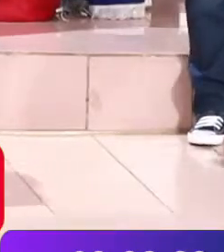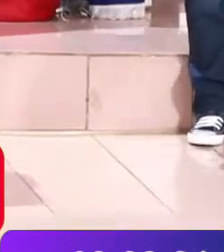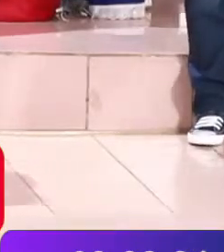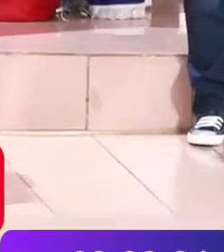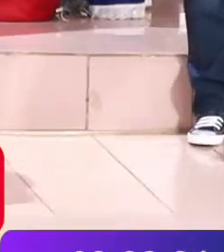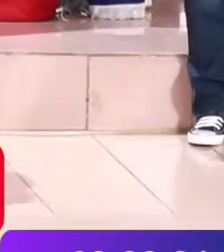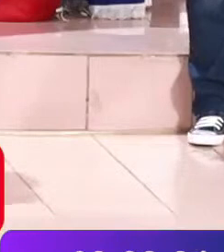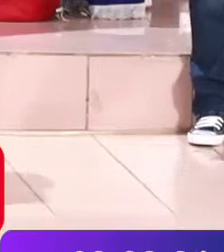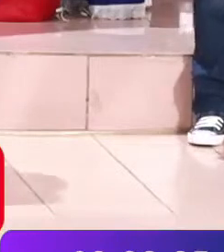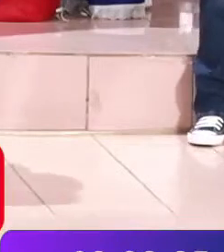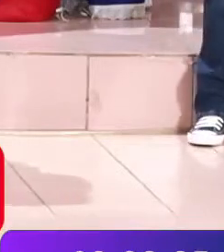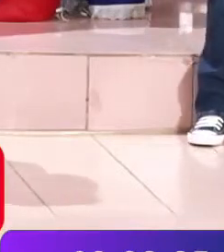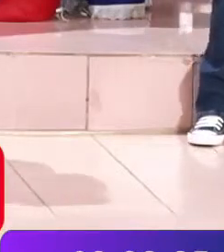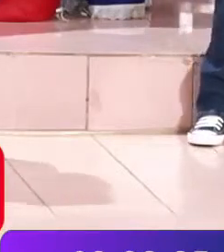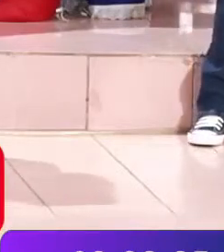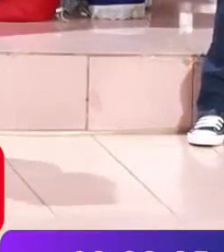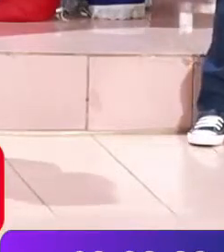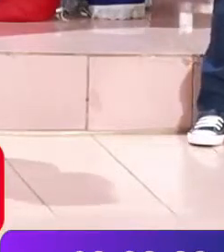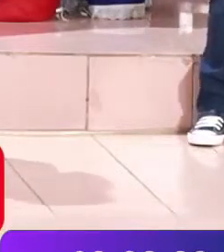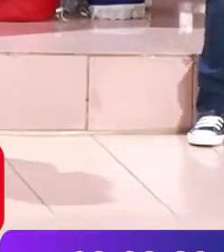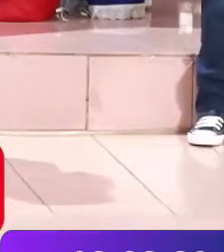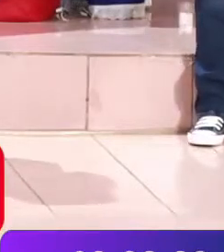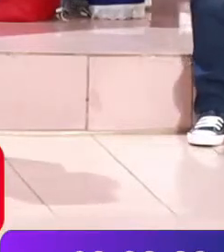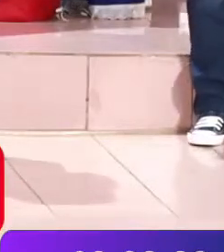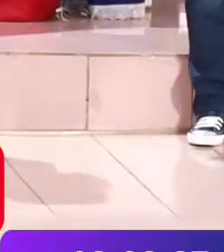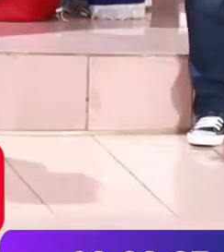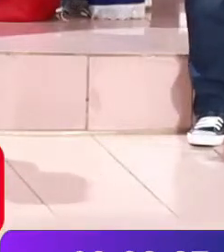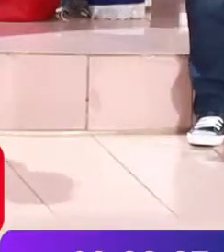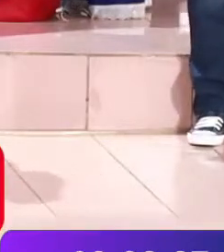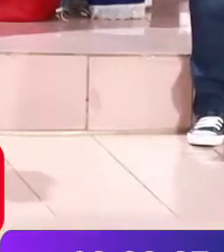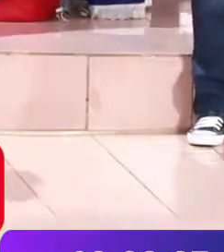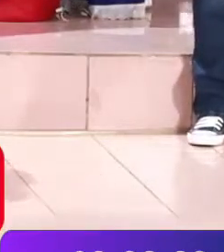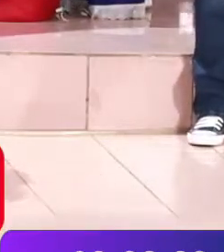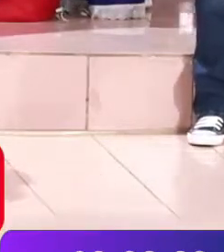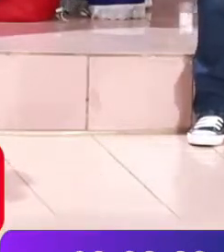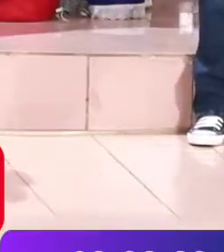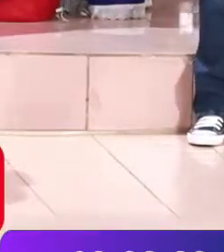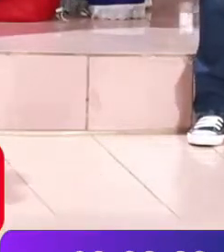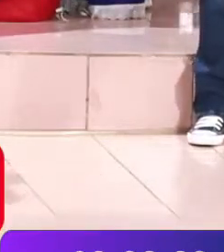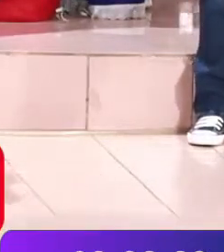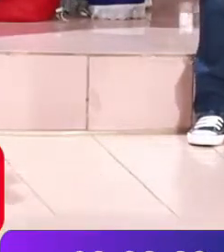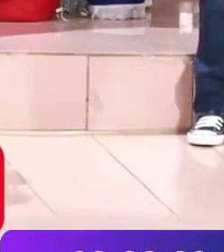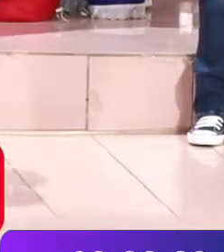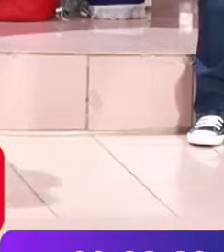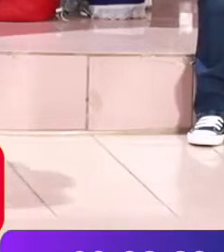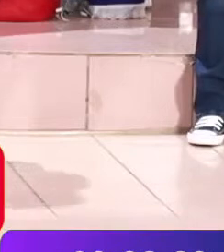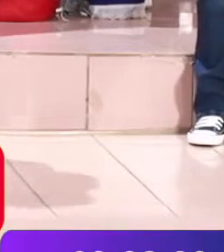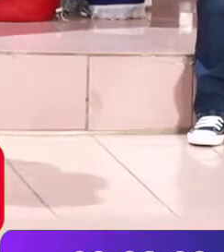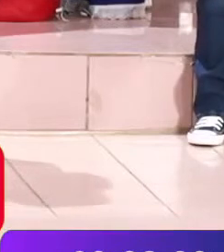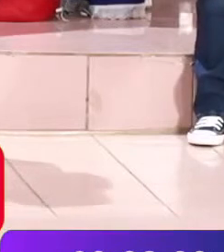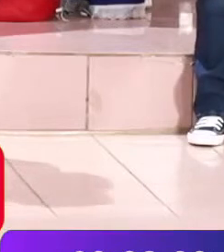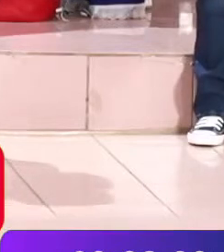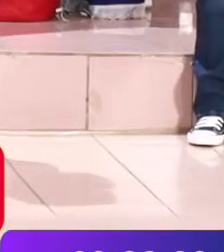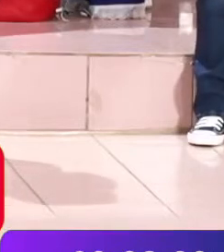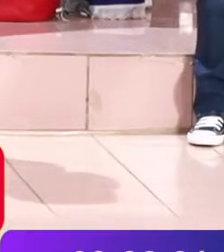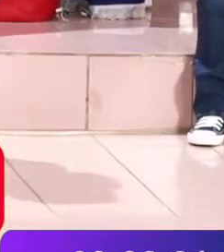utukufu. Maana wewe ni mwema. Asanti Yesu. Asanti